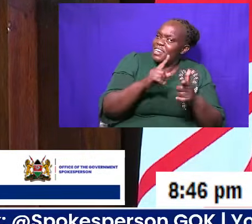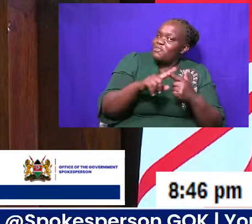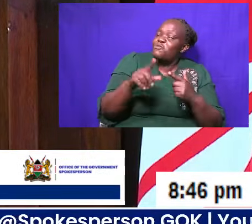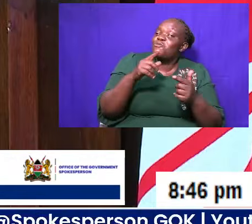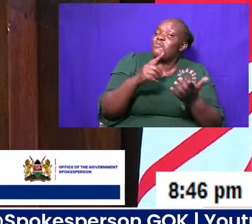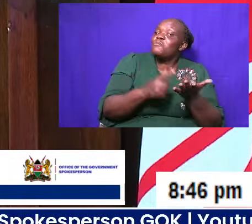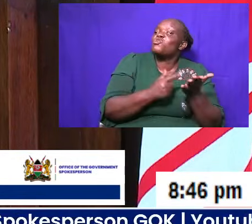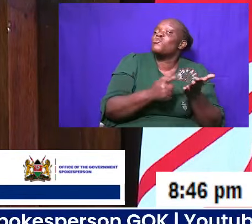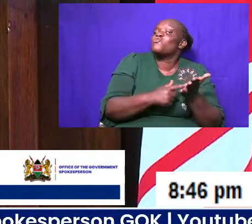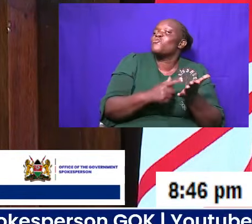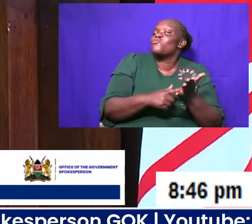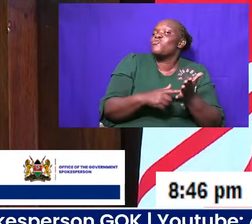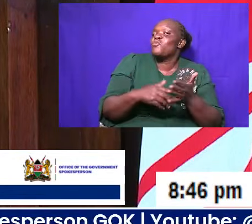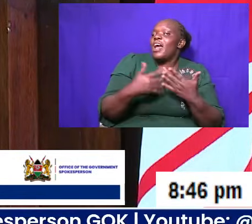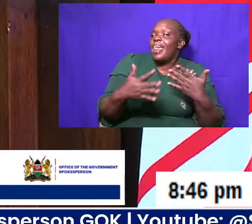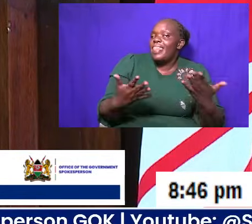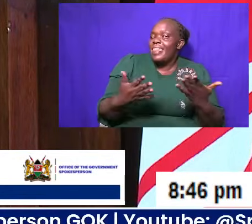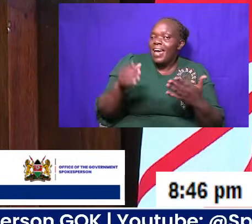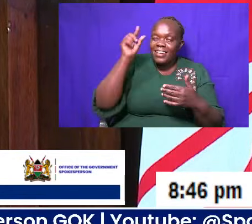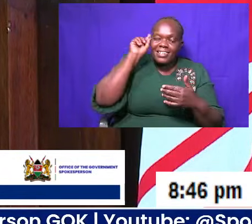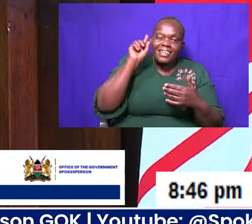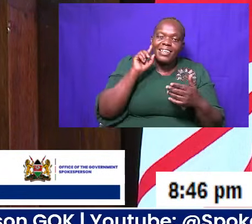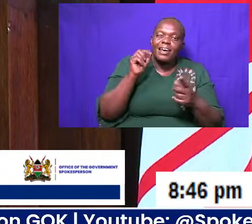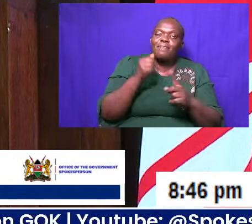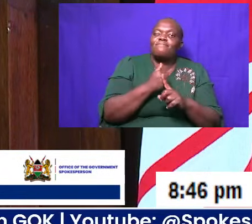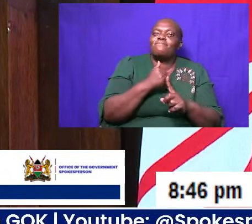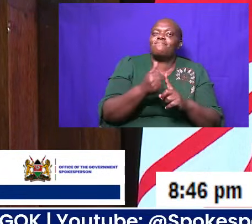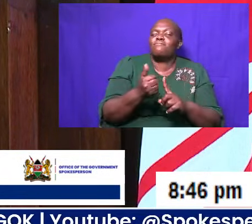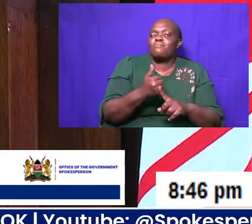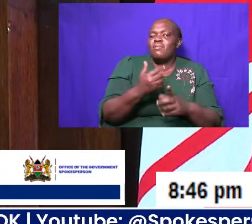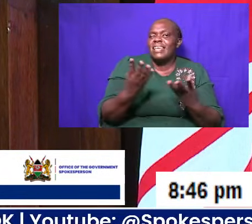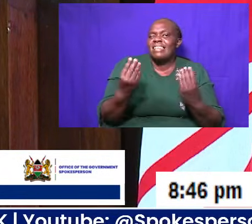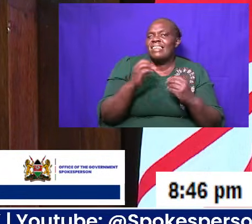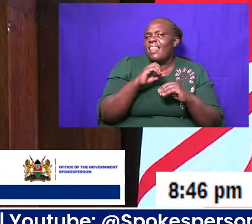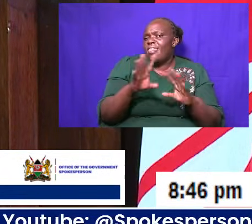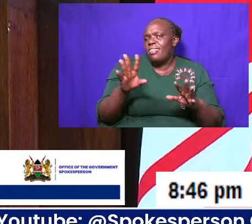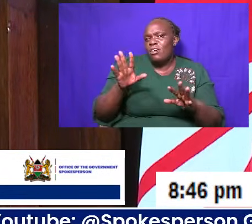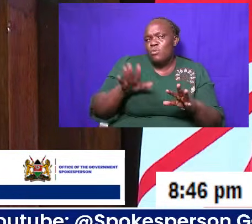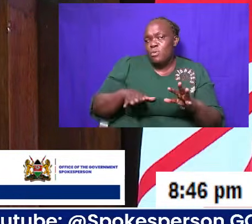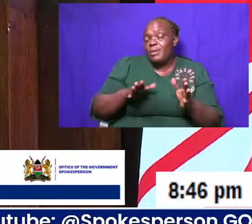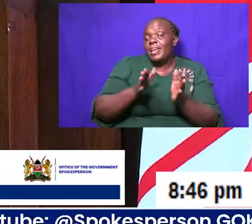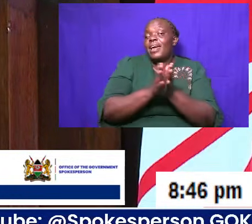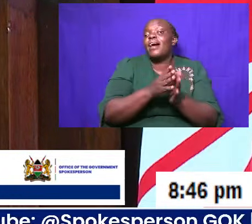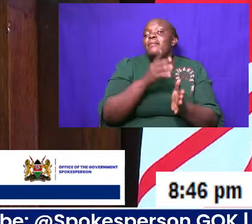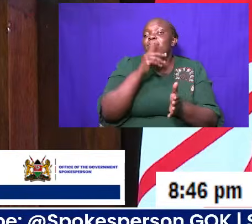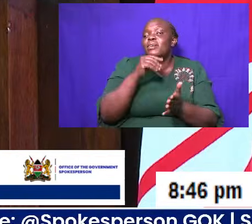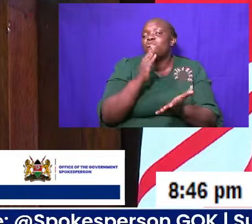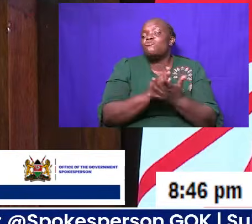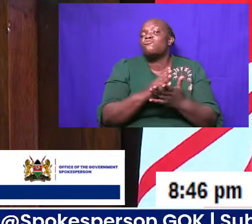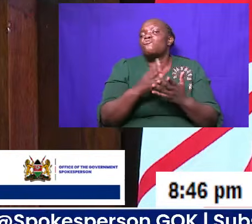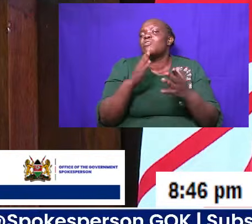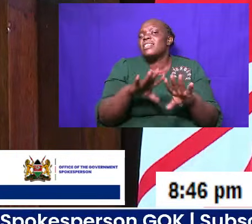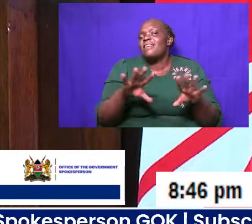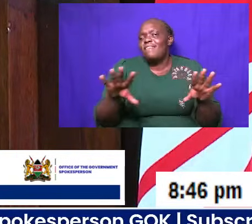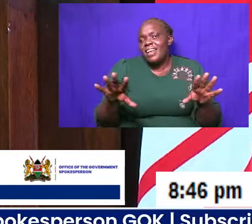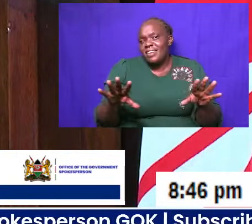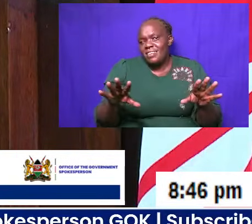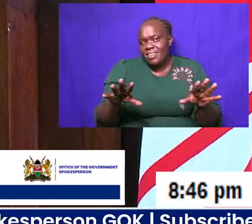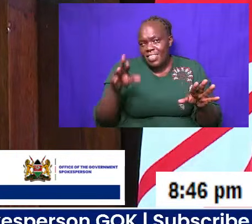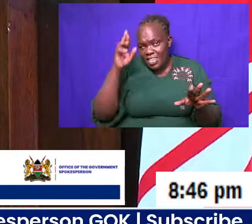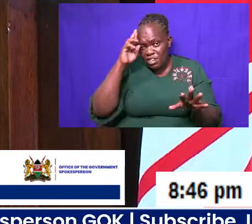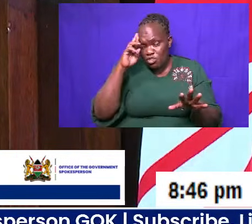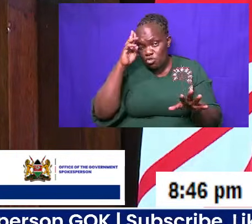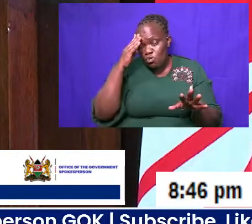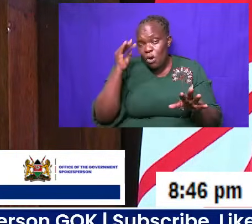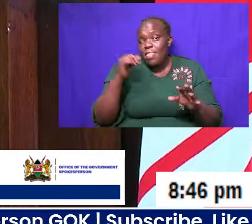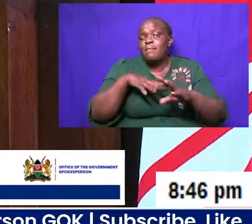matters of gender-based violence, we should not take them lightly, because women and men have been suffering. That is actually the reason why the president